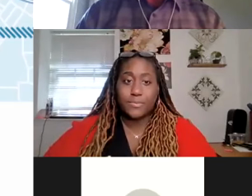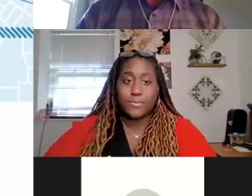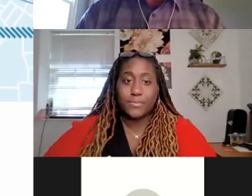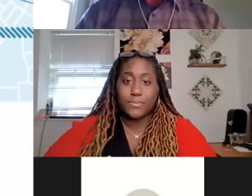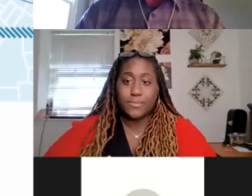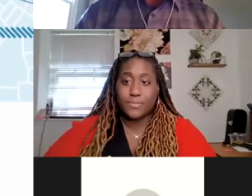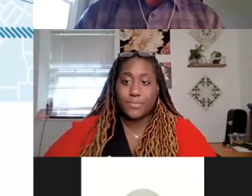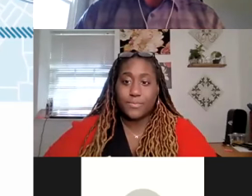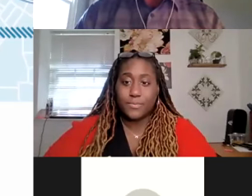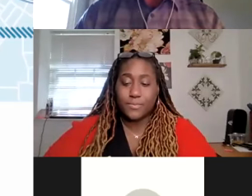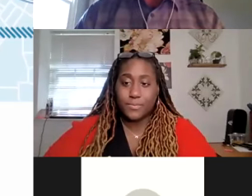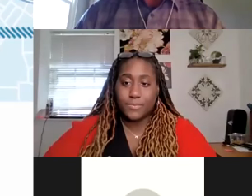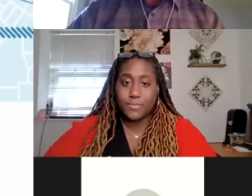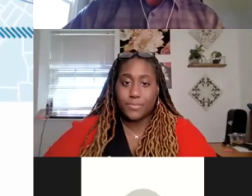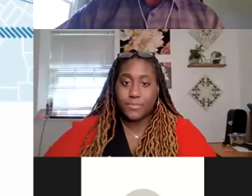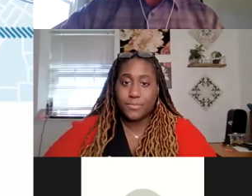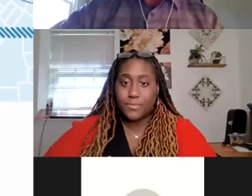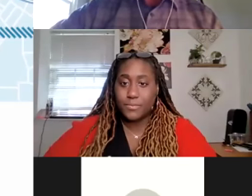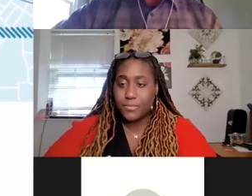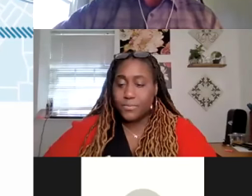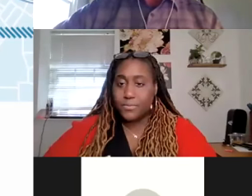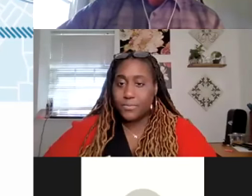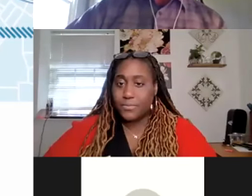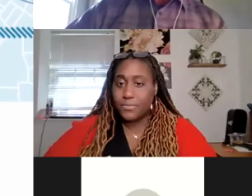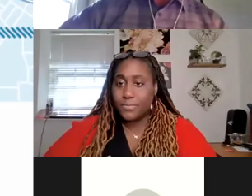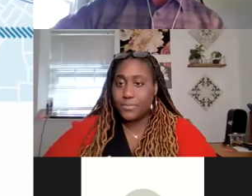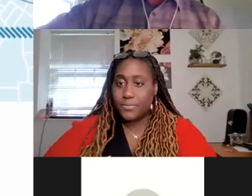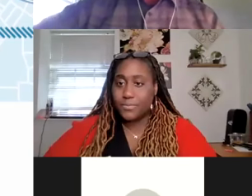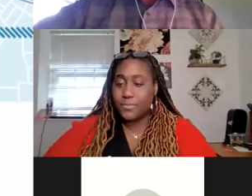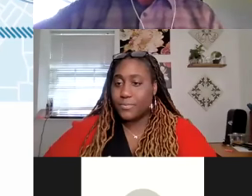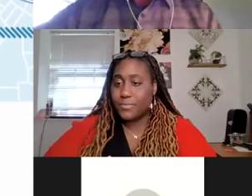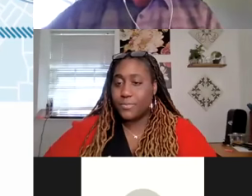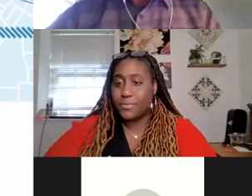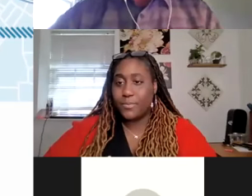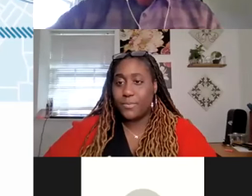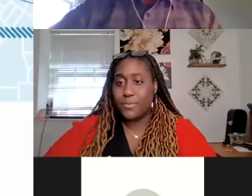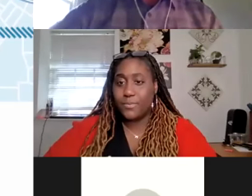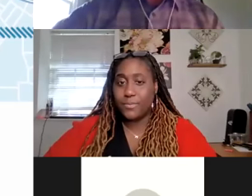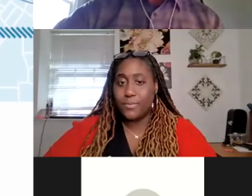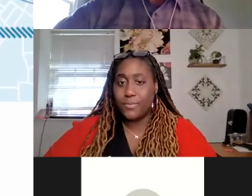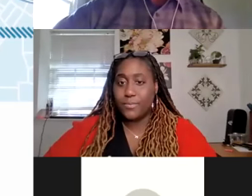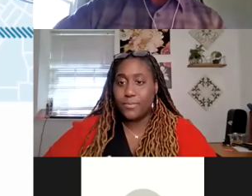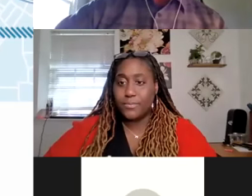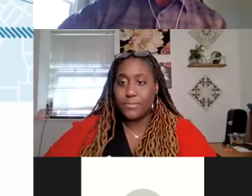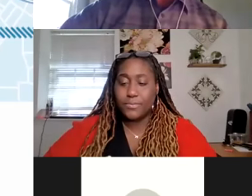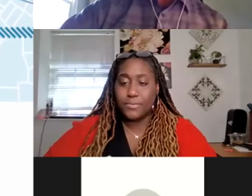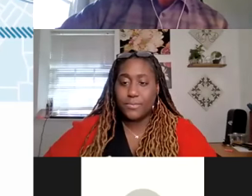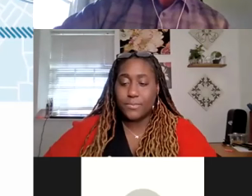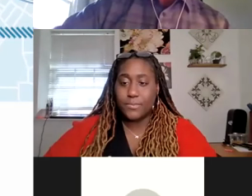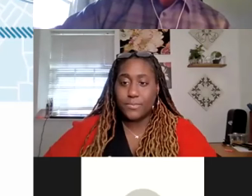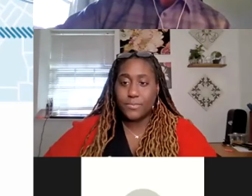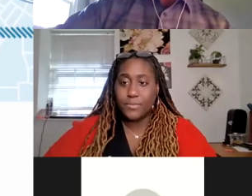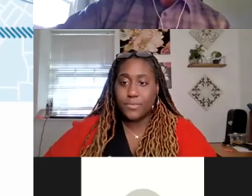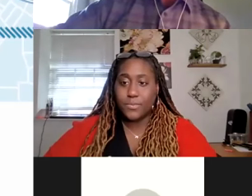of motivational interviewing training and an orientation to these concepts will